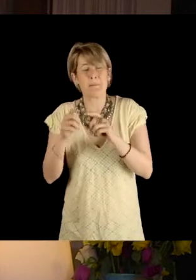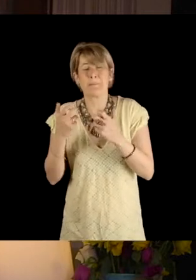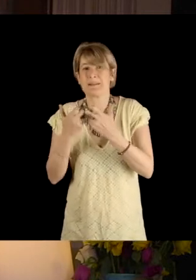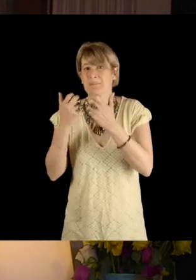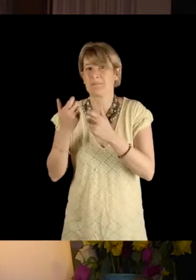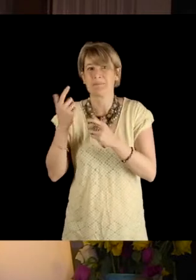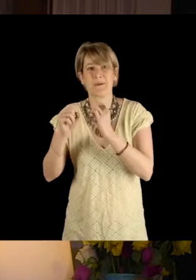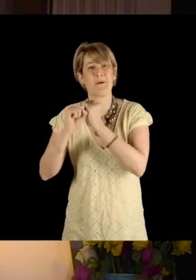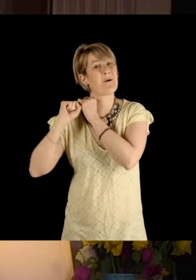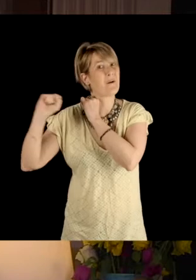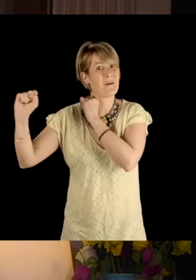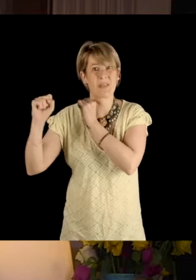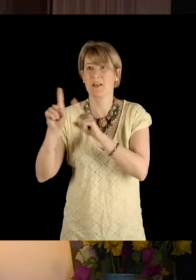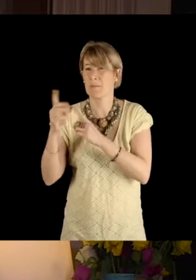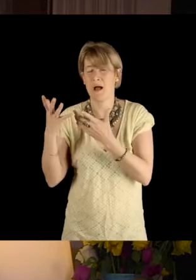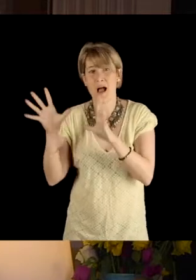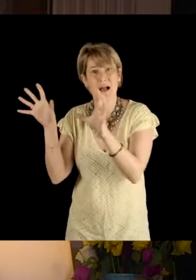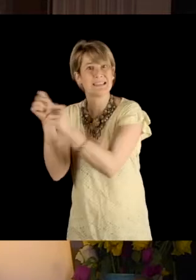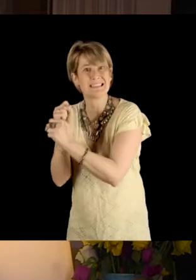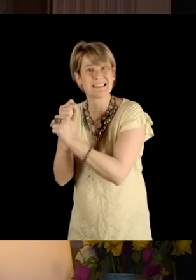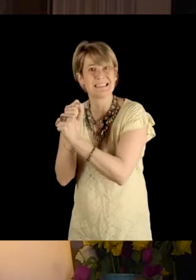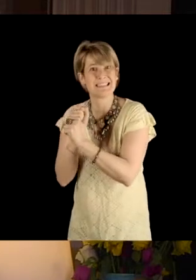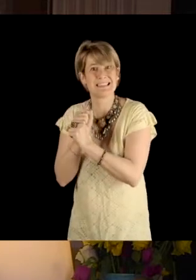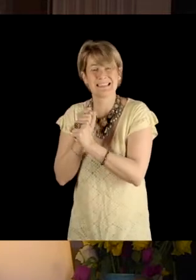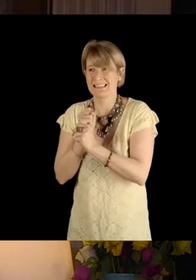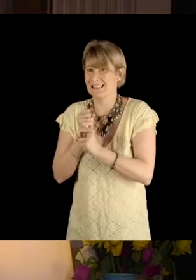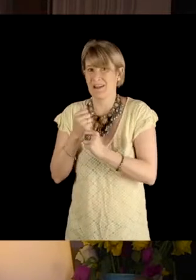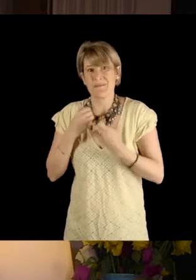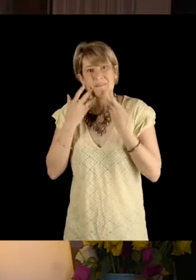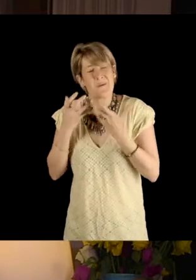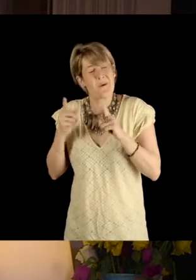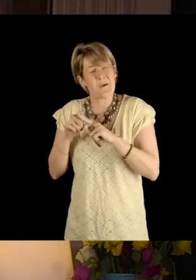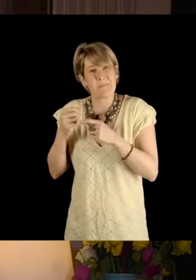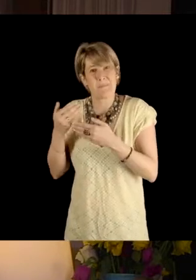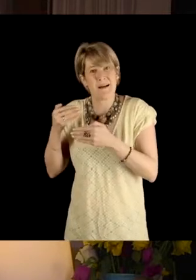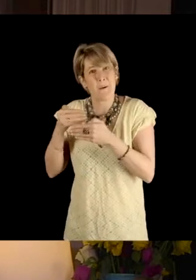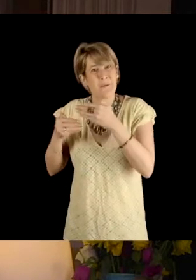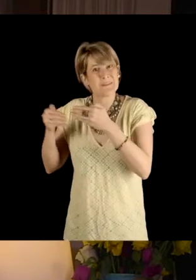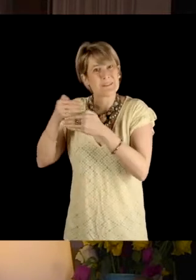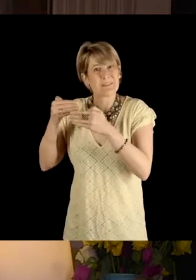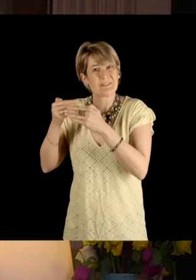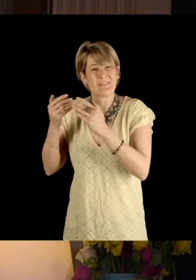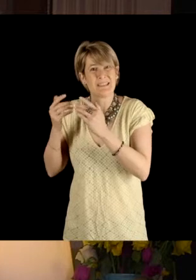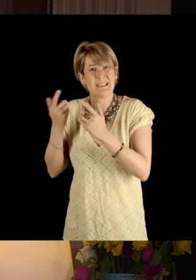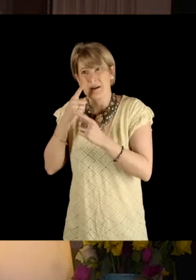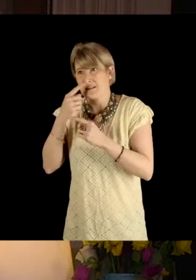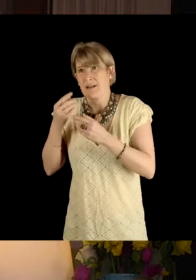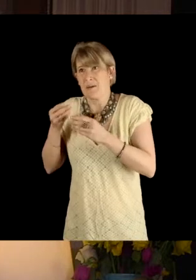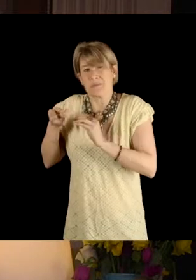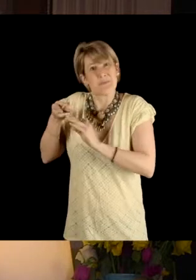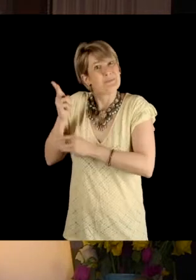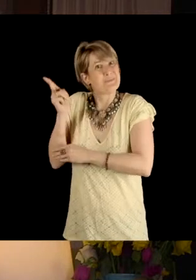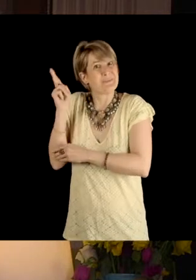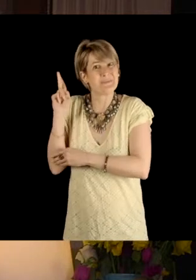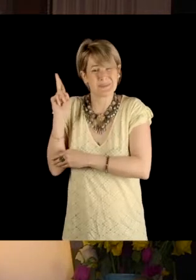Imagine the impact of such a perception. Horse or an elephant who can bring down the entire tent in a circus, but it is